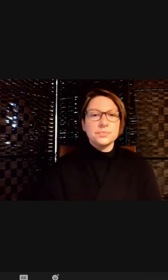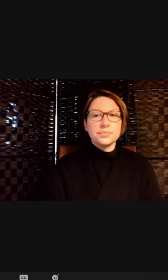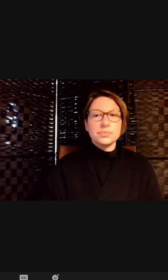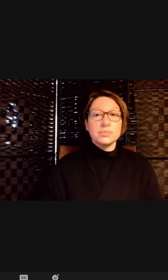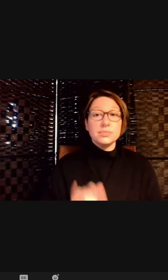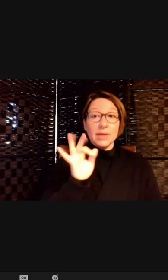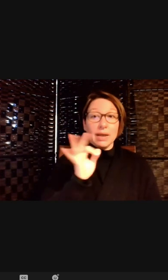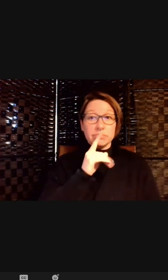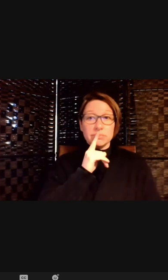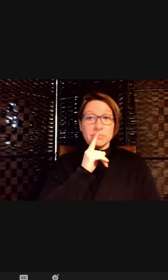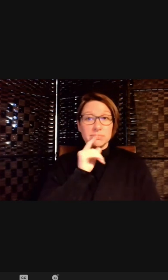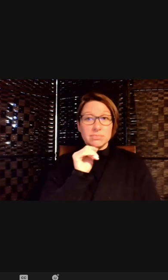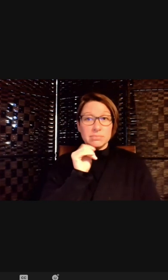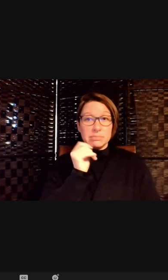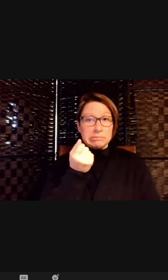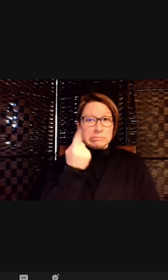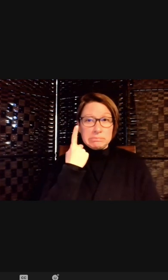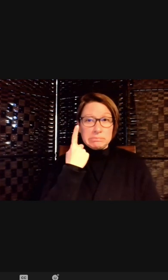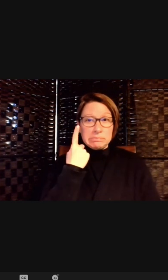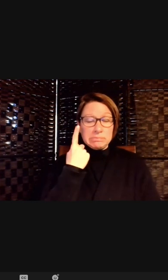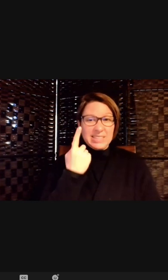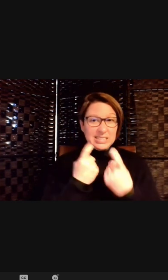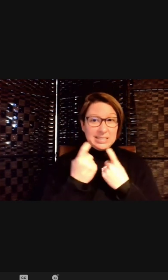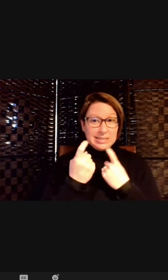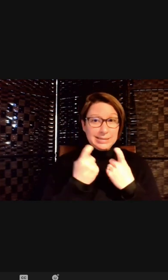If it doesn't, please feel free to ask me questions about it.